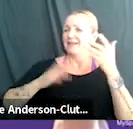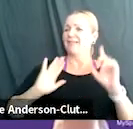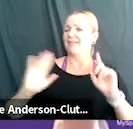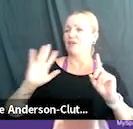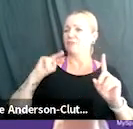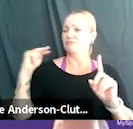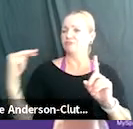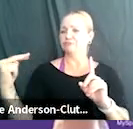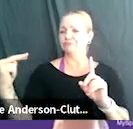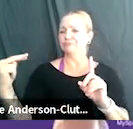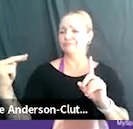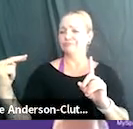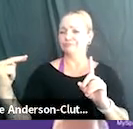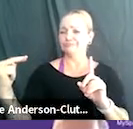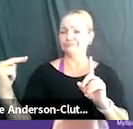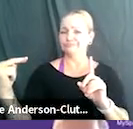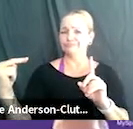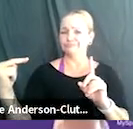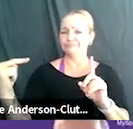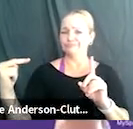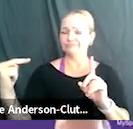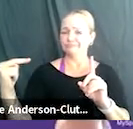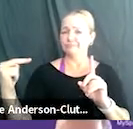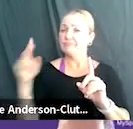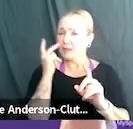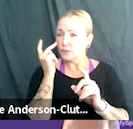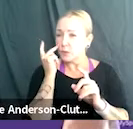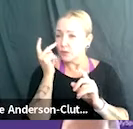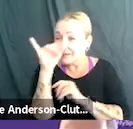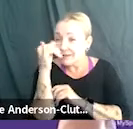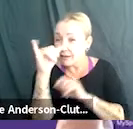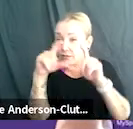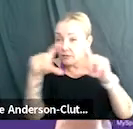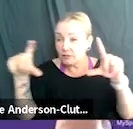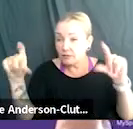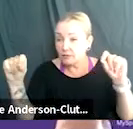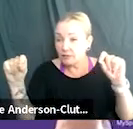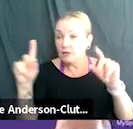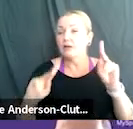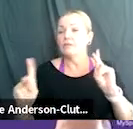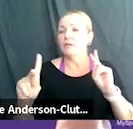there, one of the criteria was a sort of resistance to change.